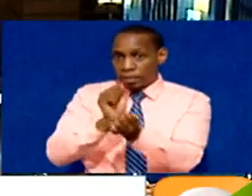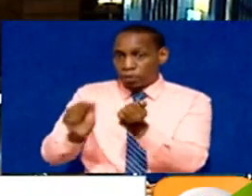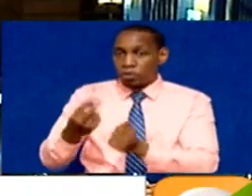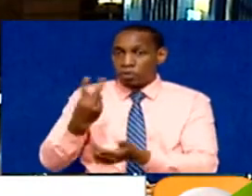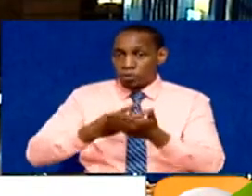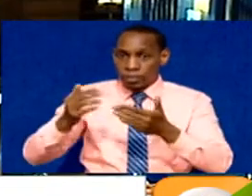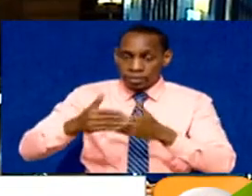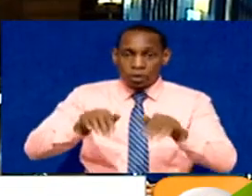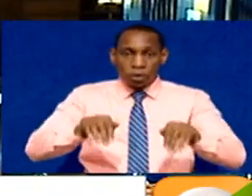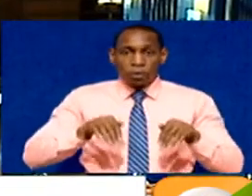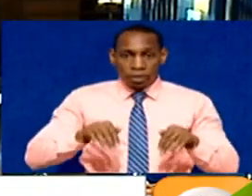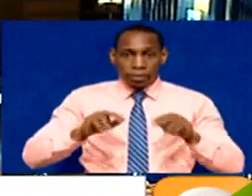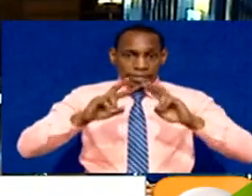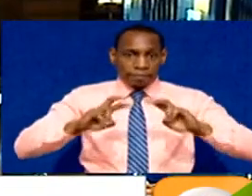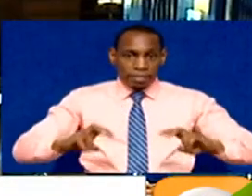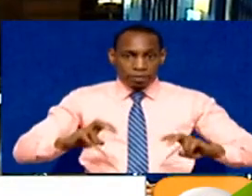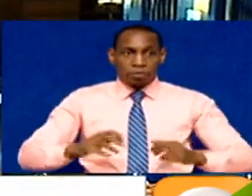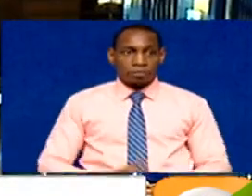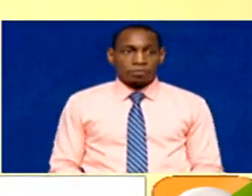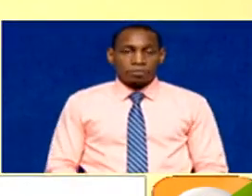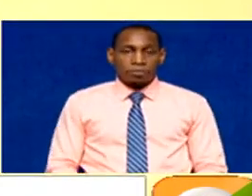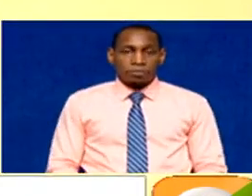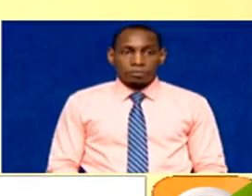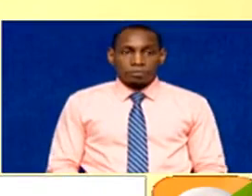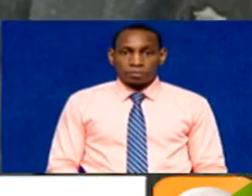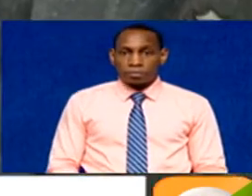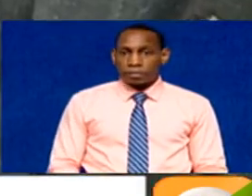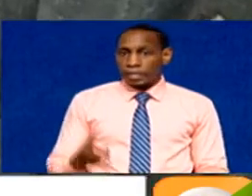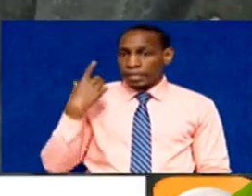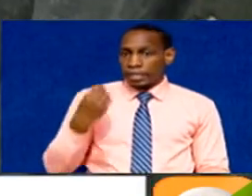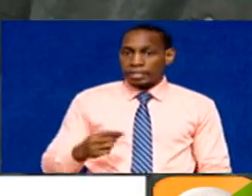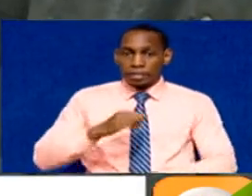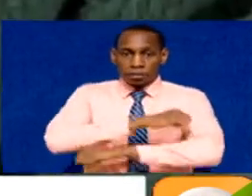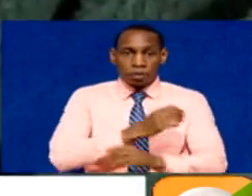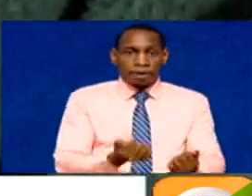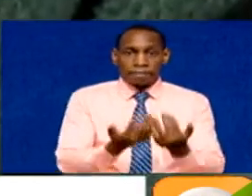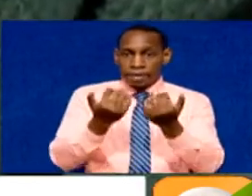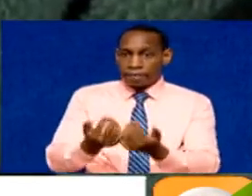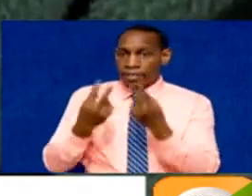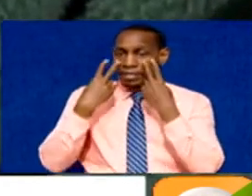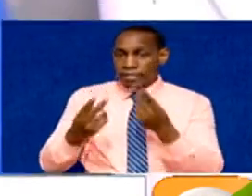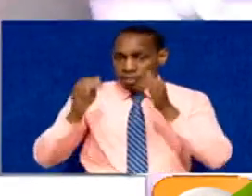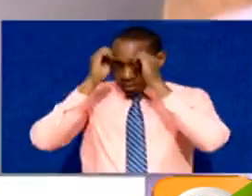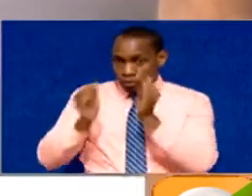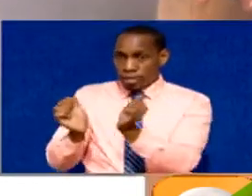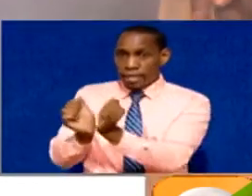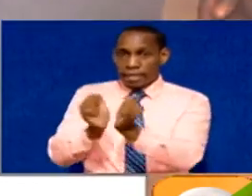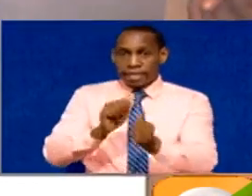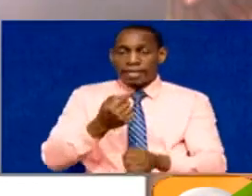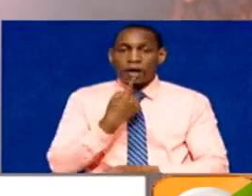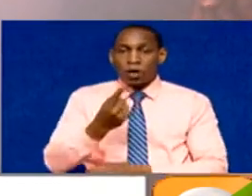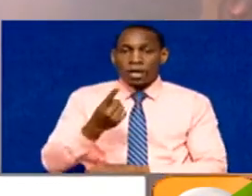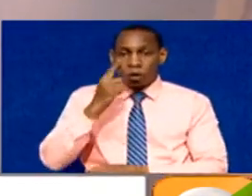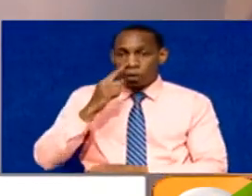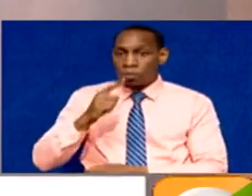2 weeks, awaiting investigations. The recent wave of school fires has seen a number of students arrested and others sent